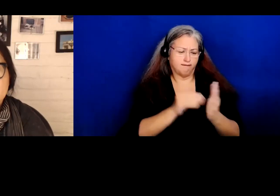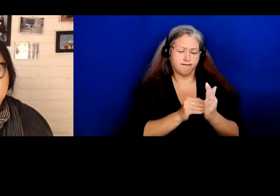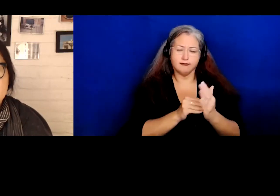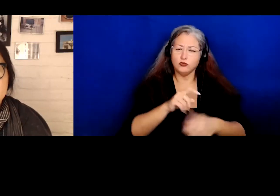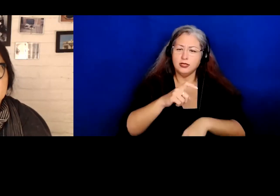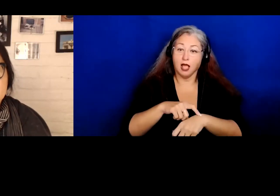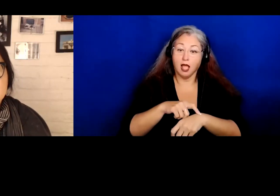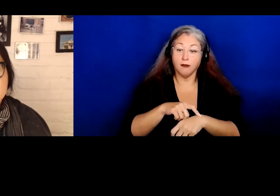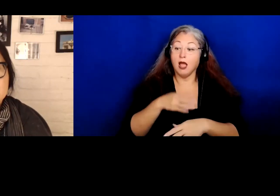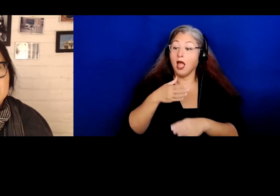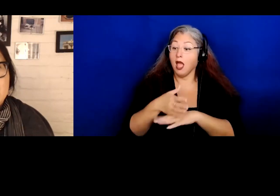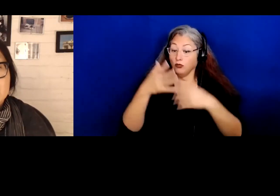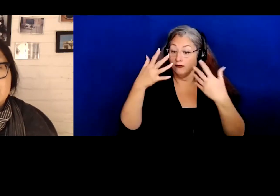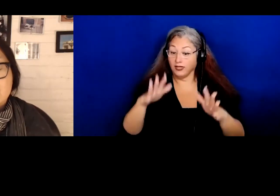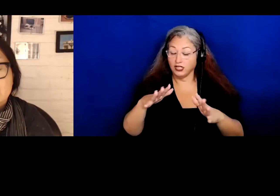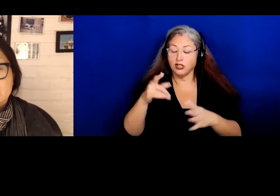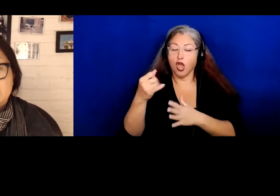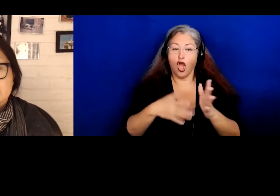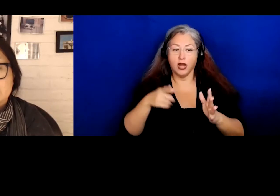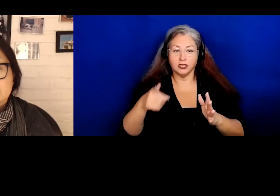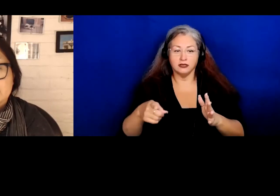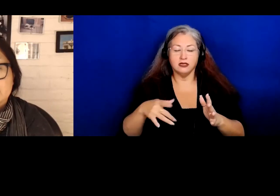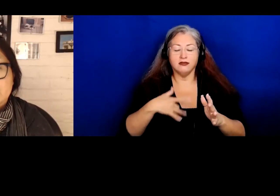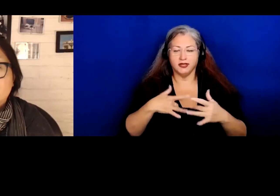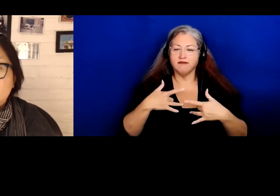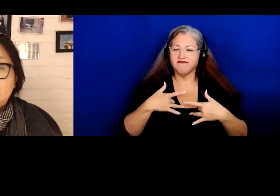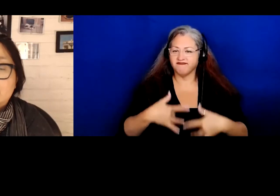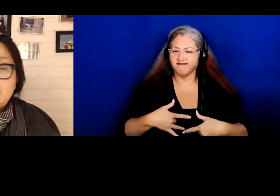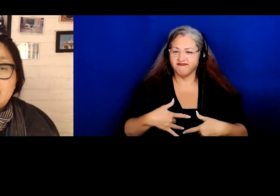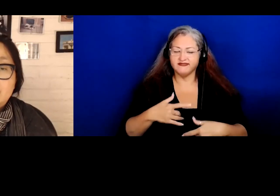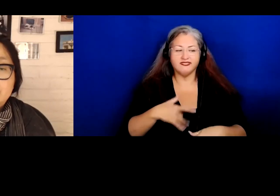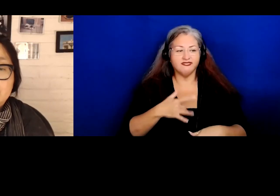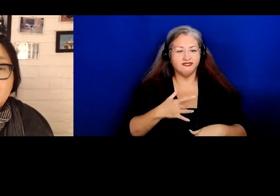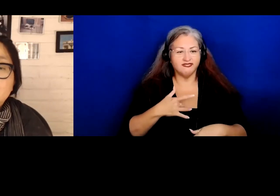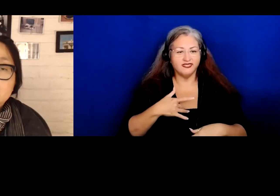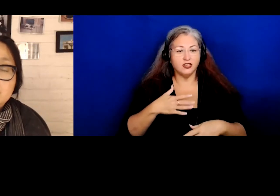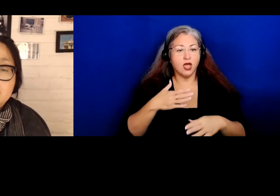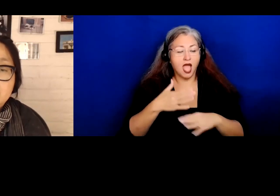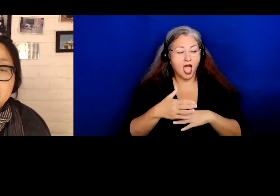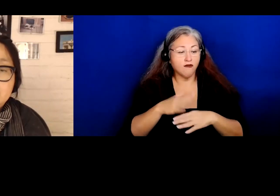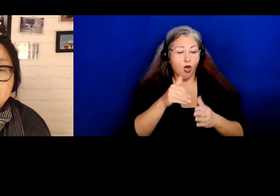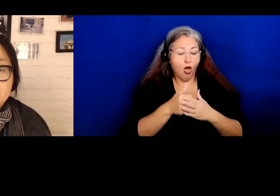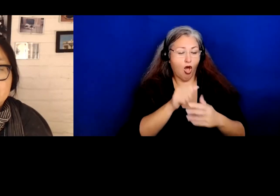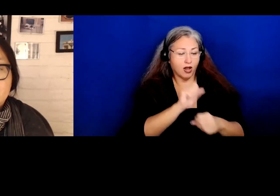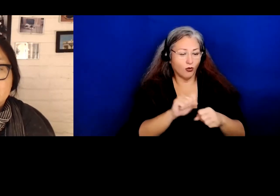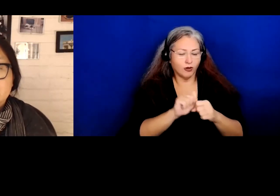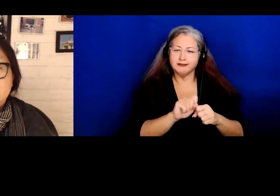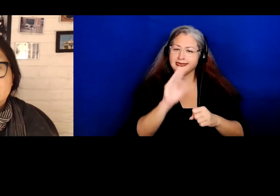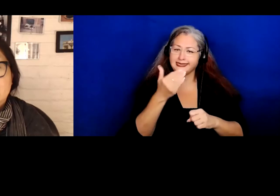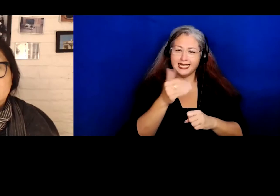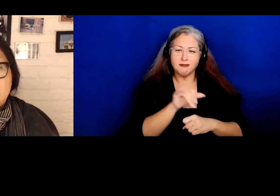was completed was the artist disconsolate. He felt that way after all his pieces ended, he